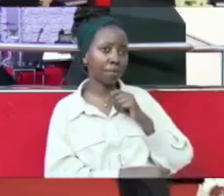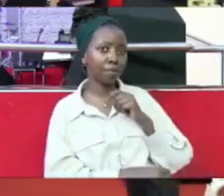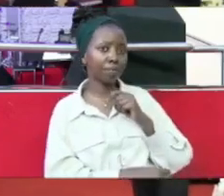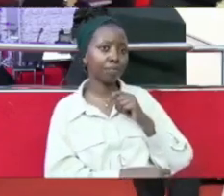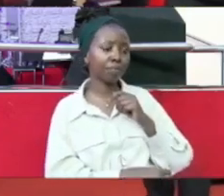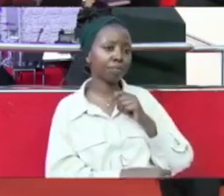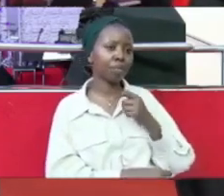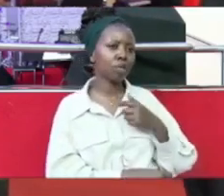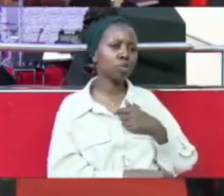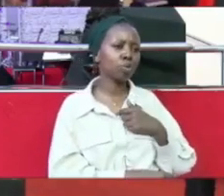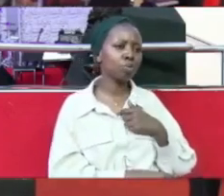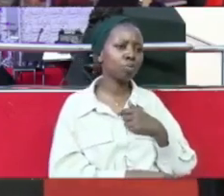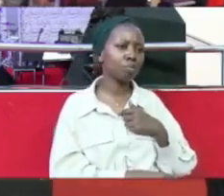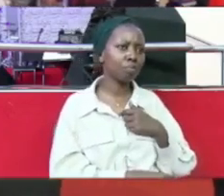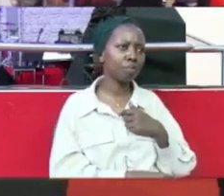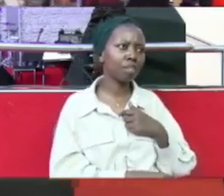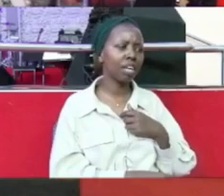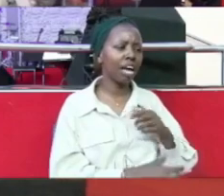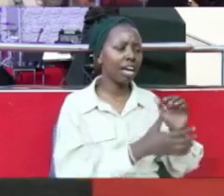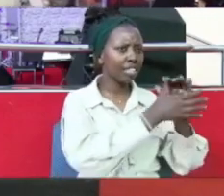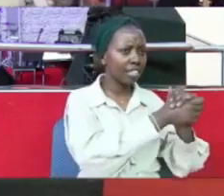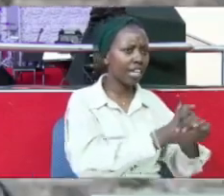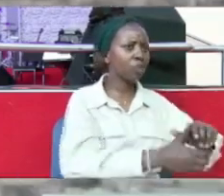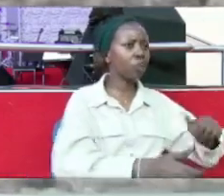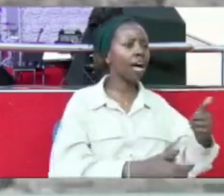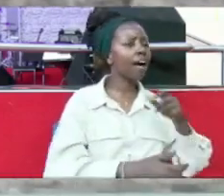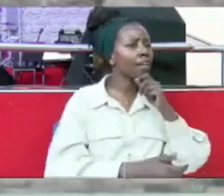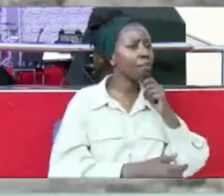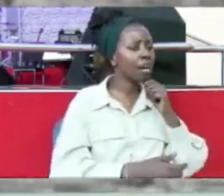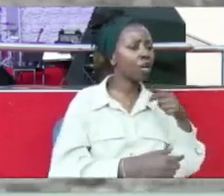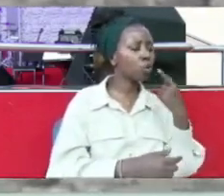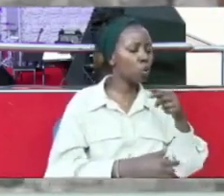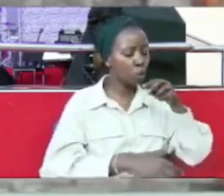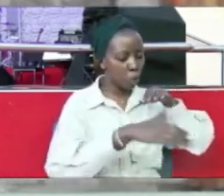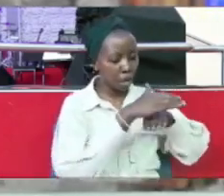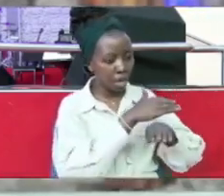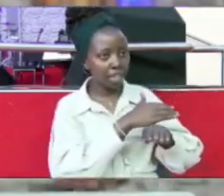So I also greeted that man, but the man entered in the staff room.